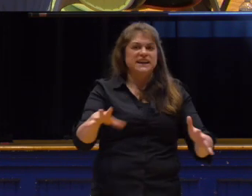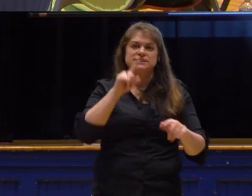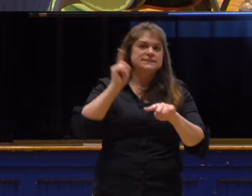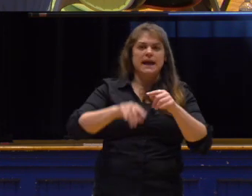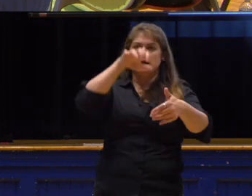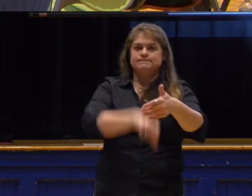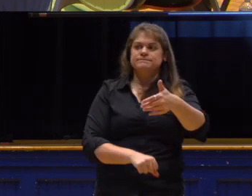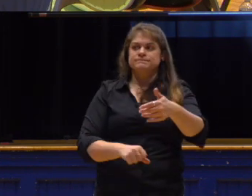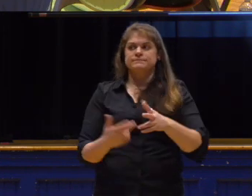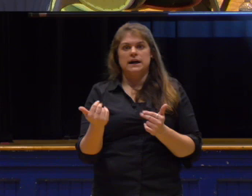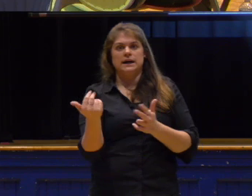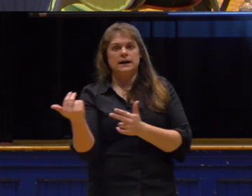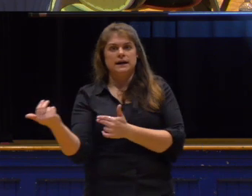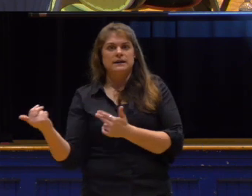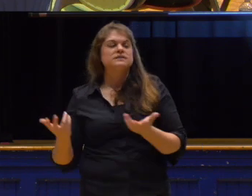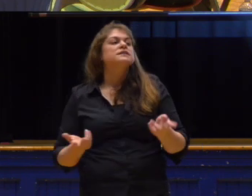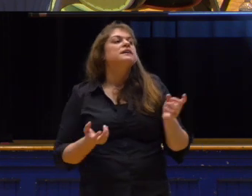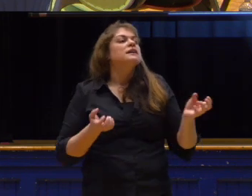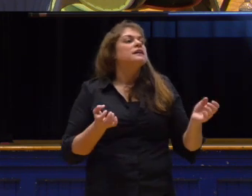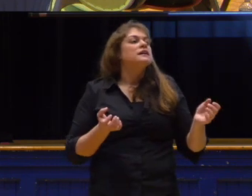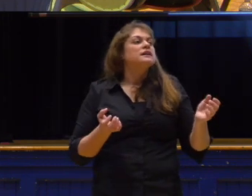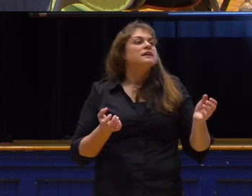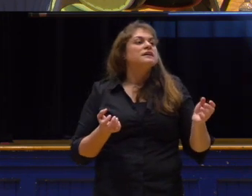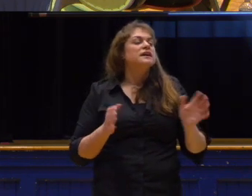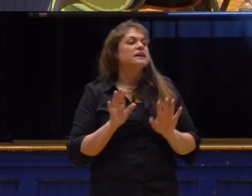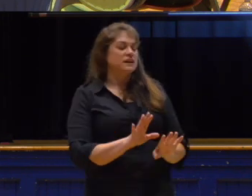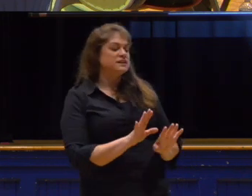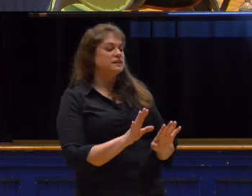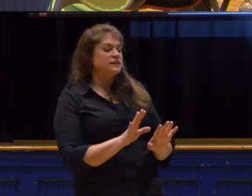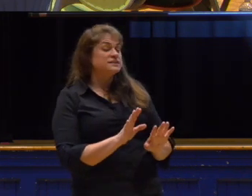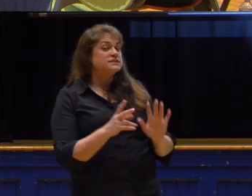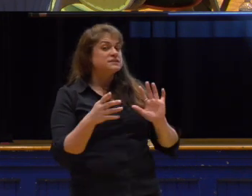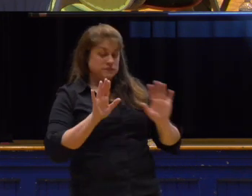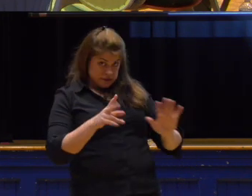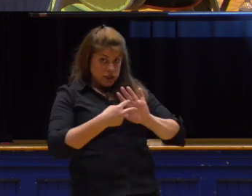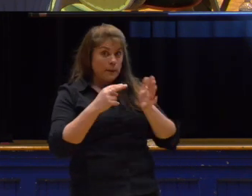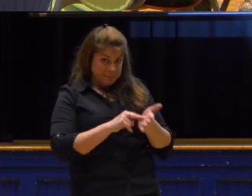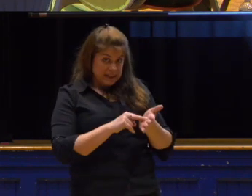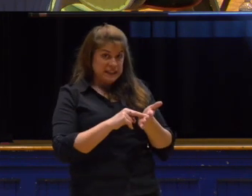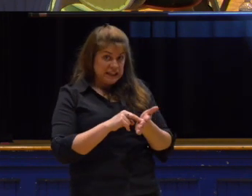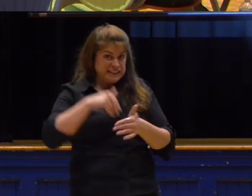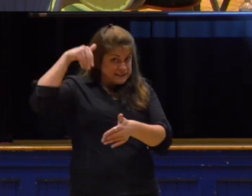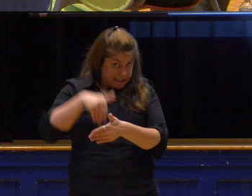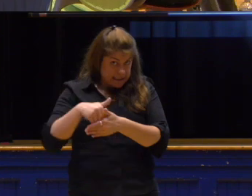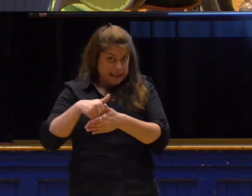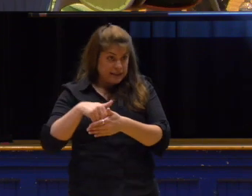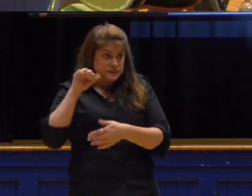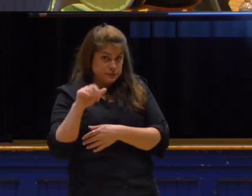away from us. Where is it? What is it in our Springfield banking